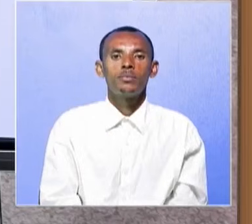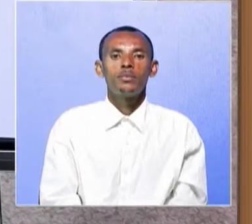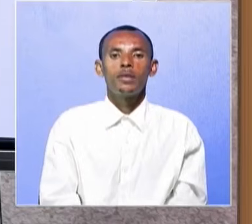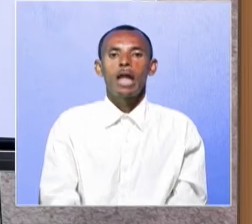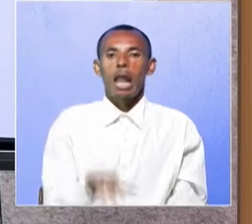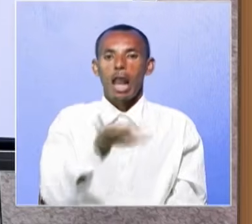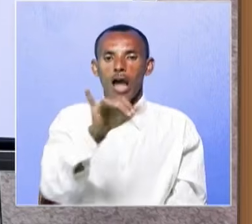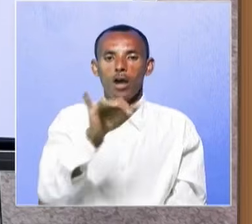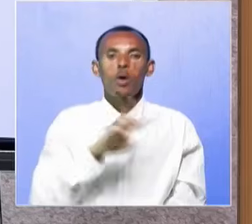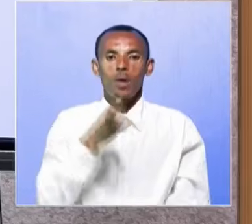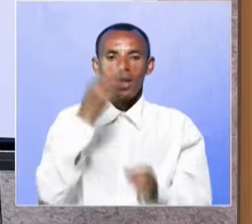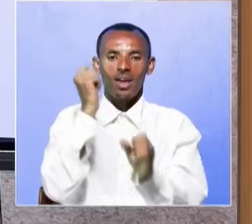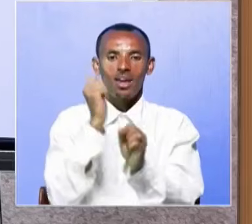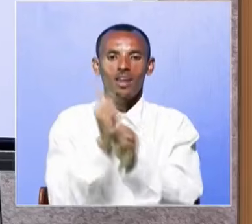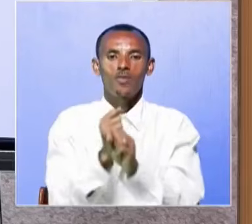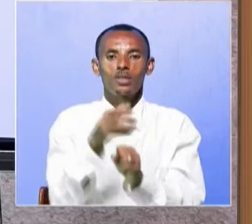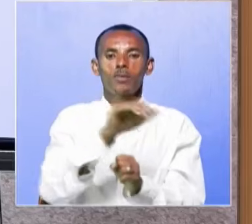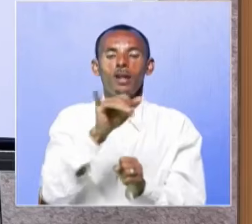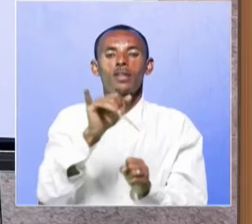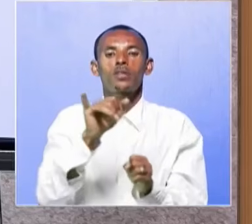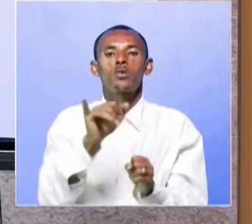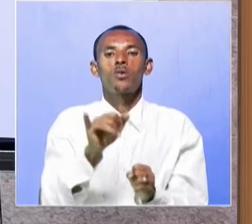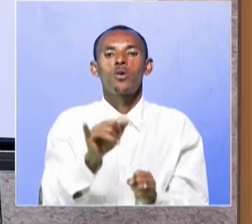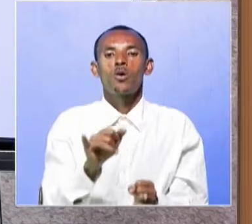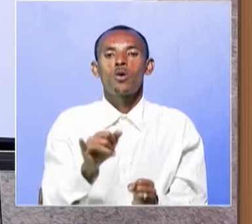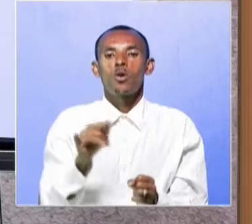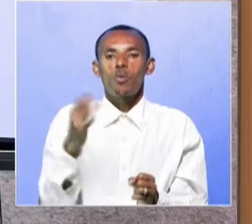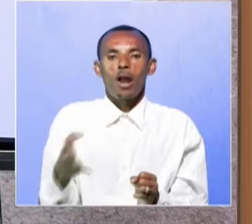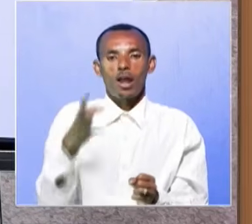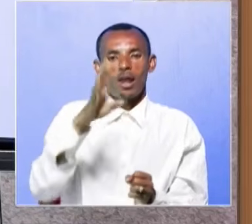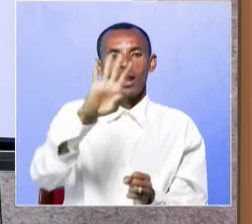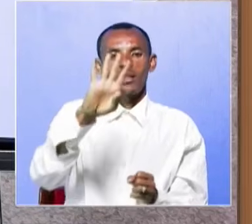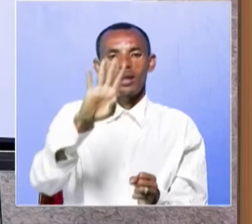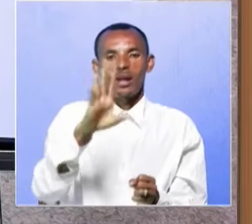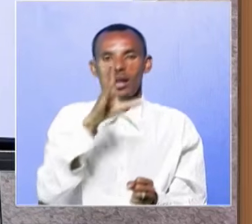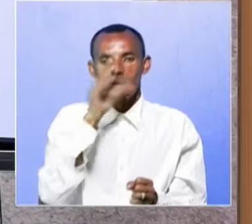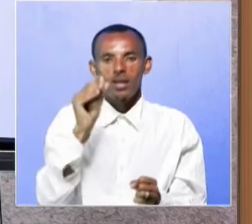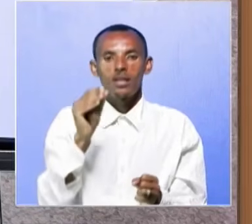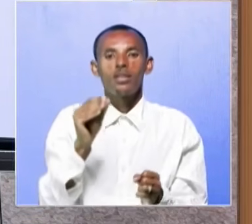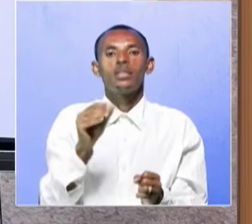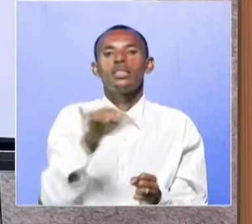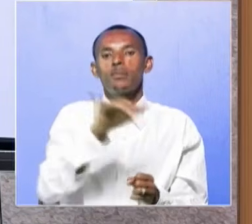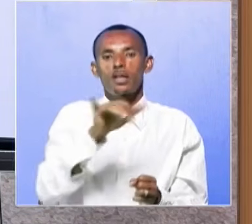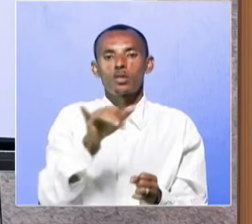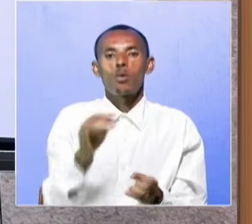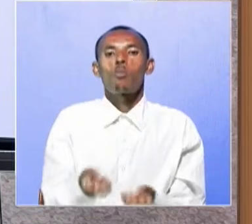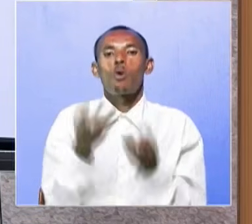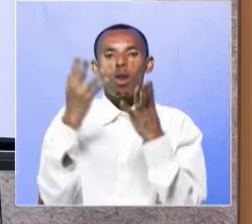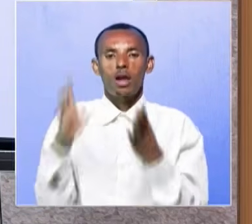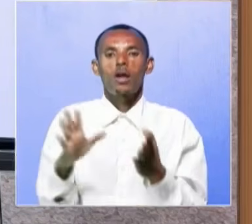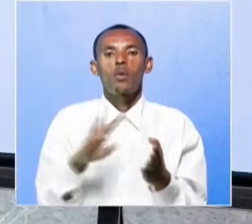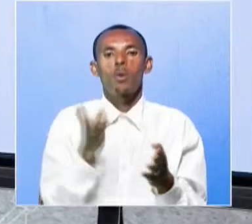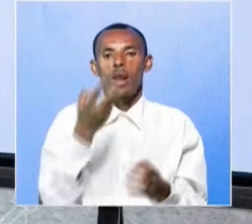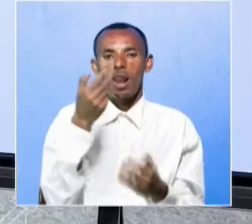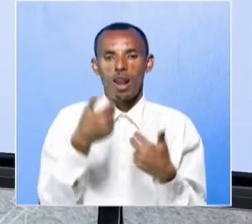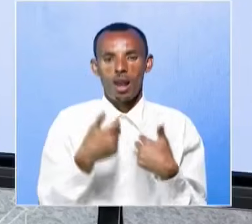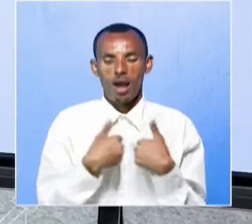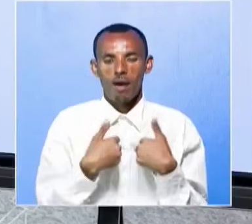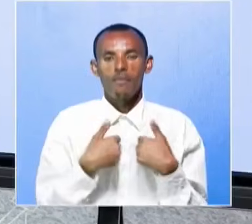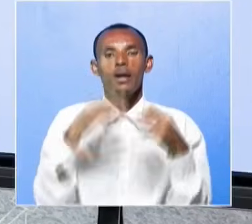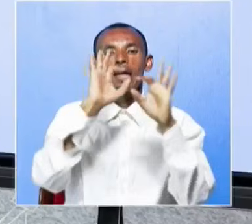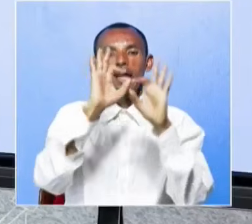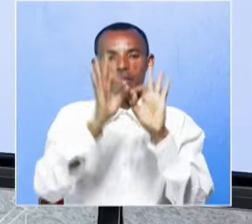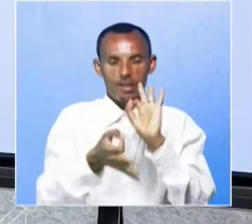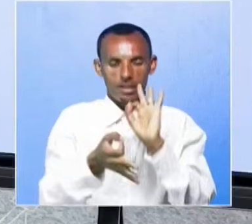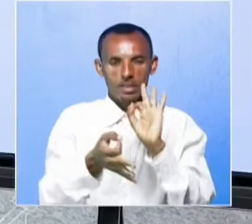Like we did for similarity of a quadrilateral and a similarity of a polygon, we will have a